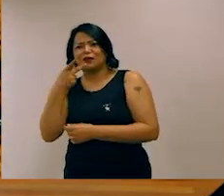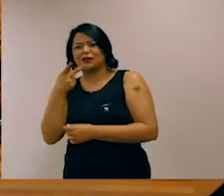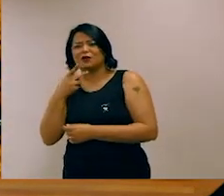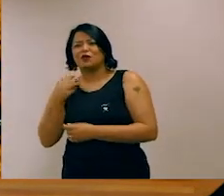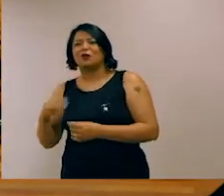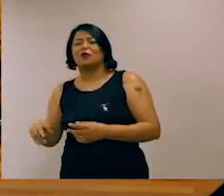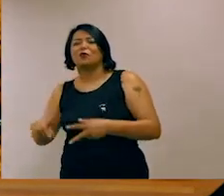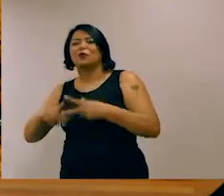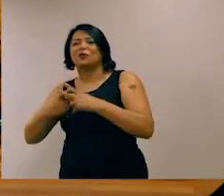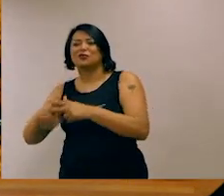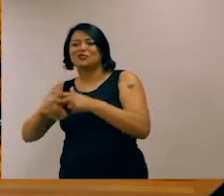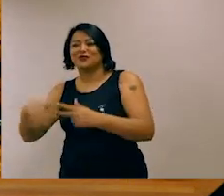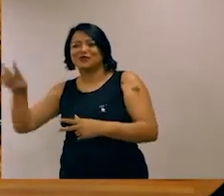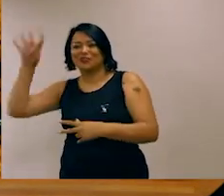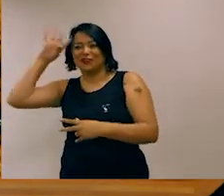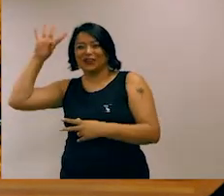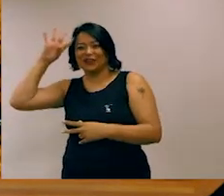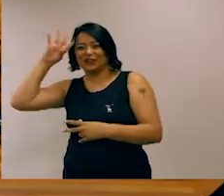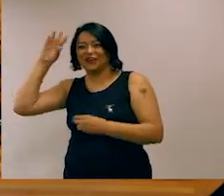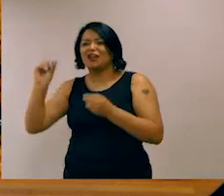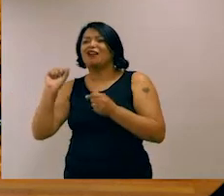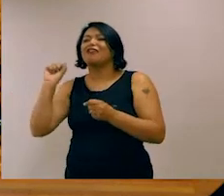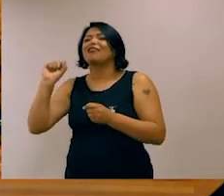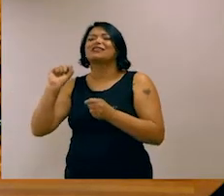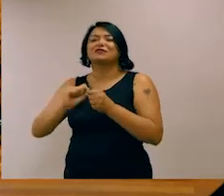Well, I think...